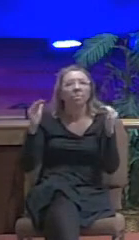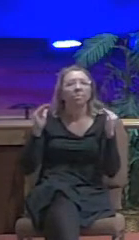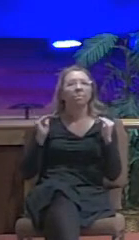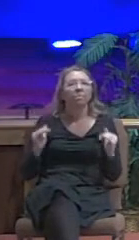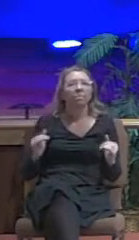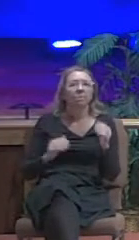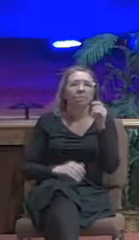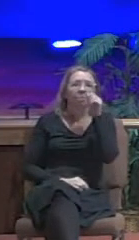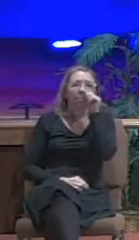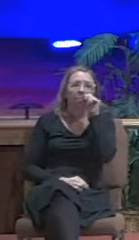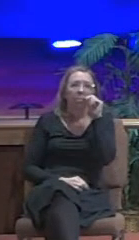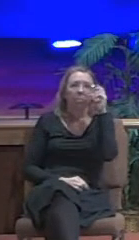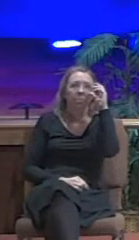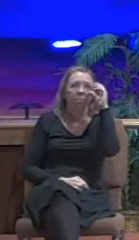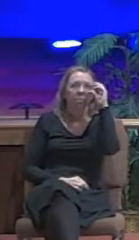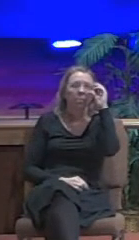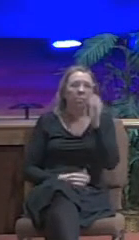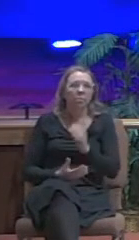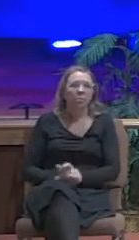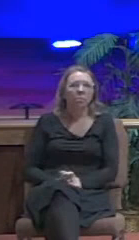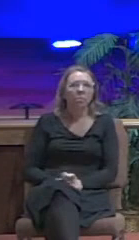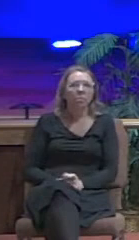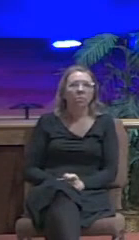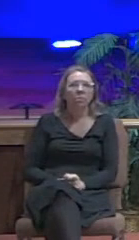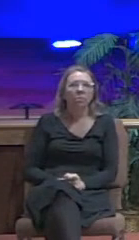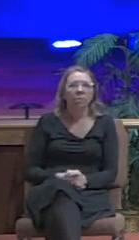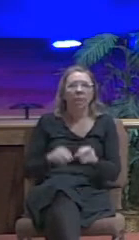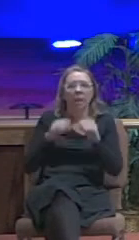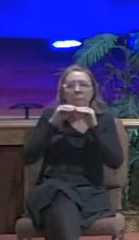Blessed are the pure in heart, for they shall